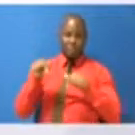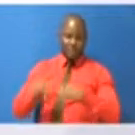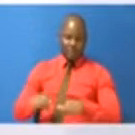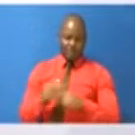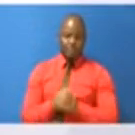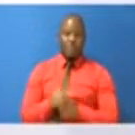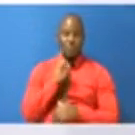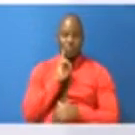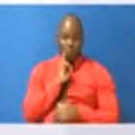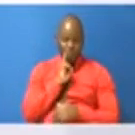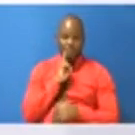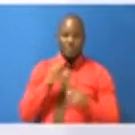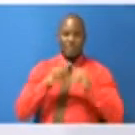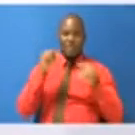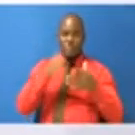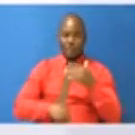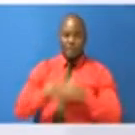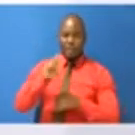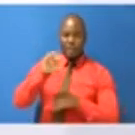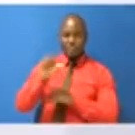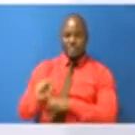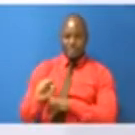go there tomorrow and